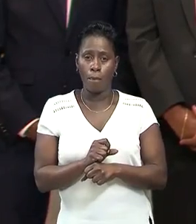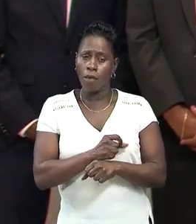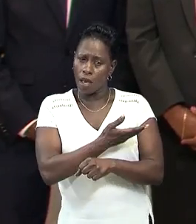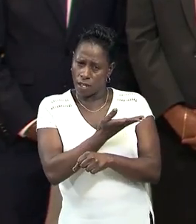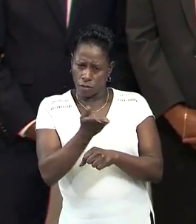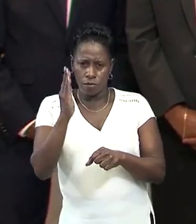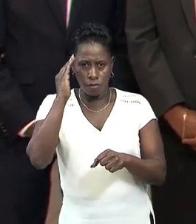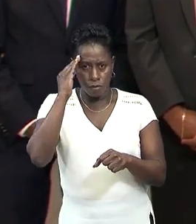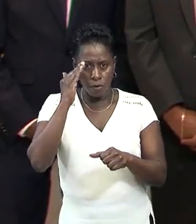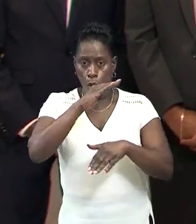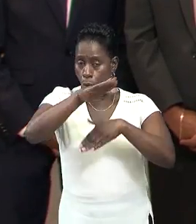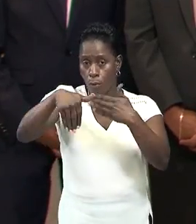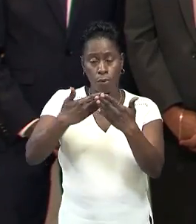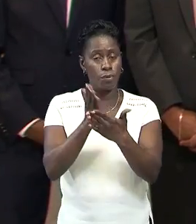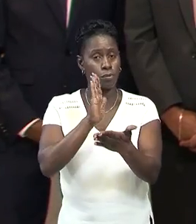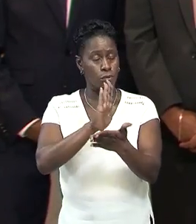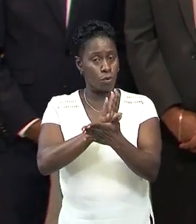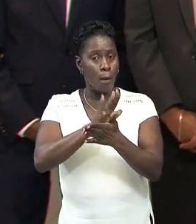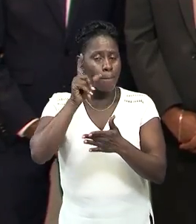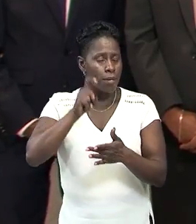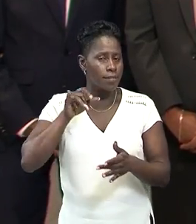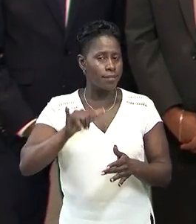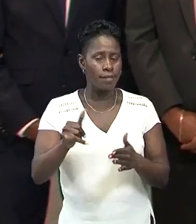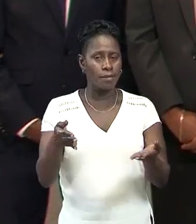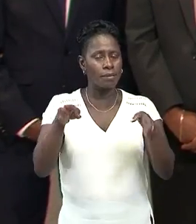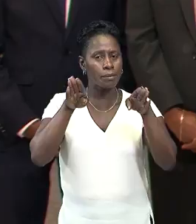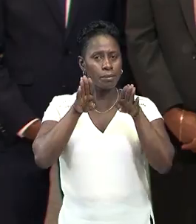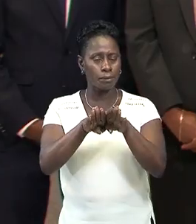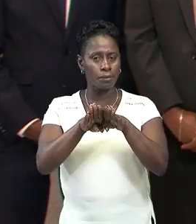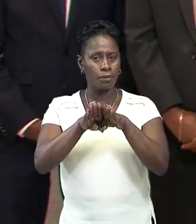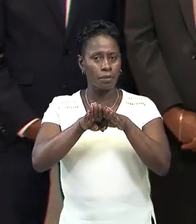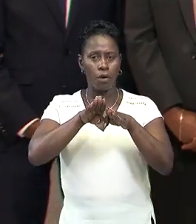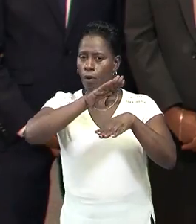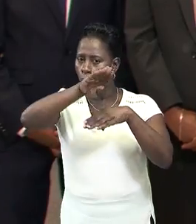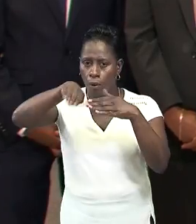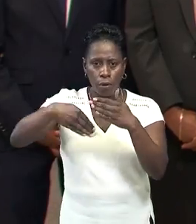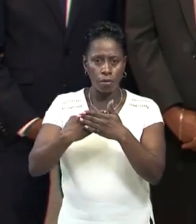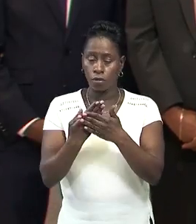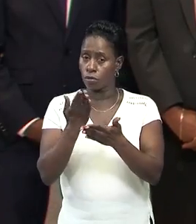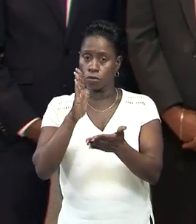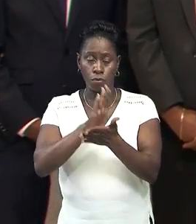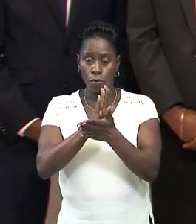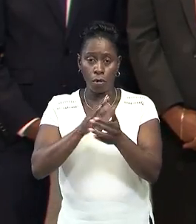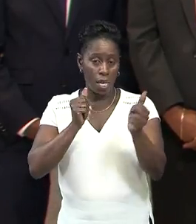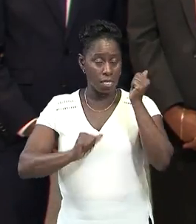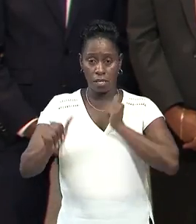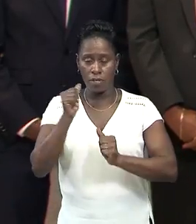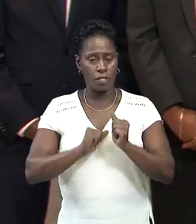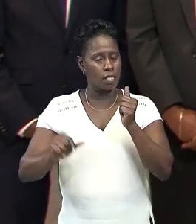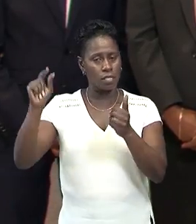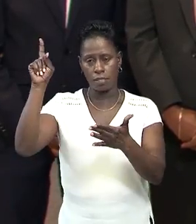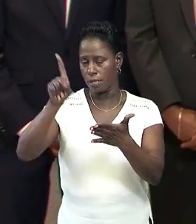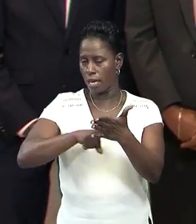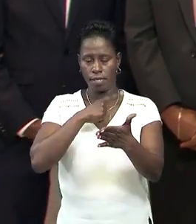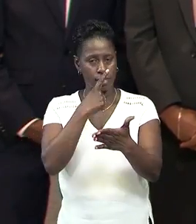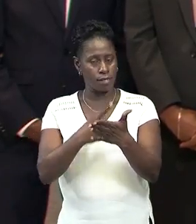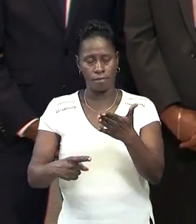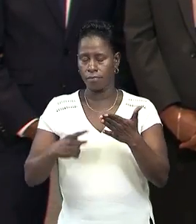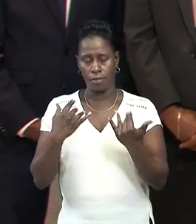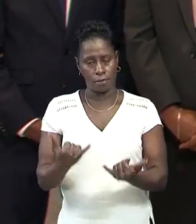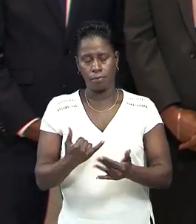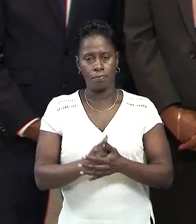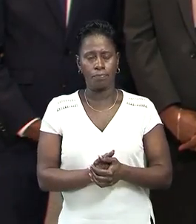know, all schools are to remain closed and all related school activities are suspended until further